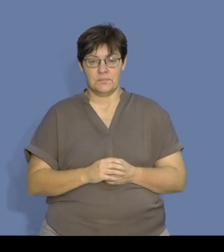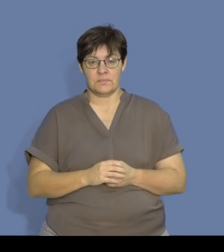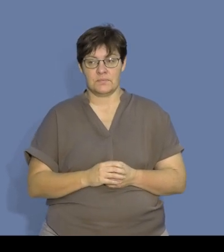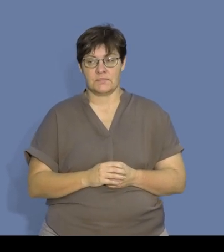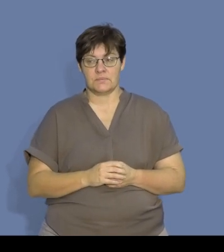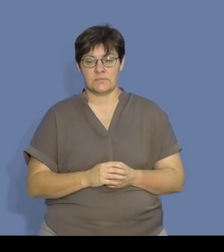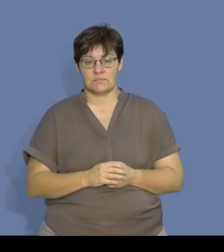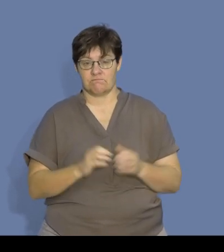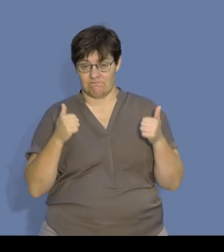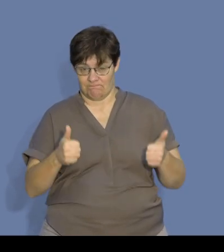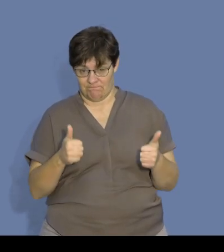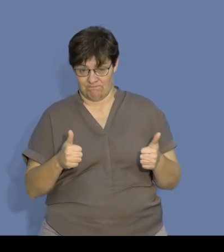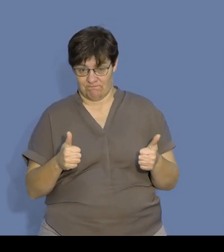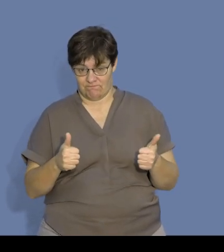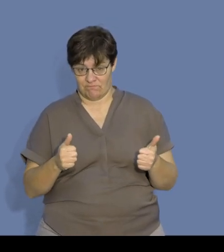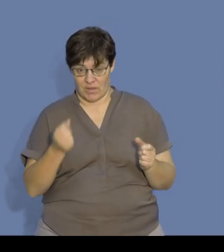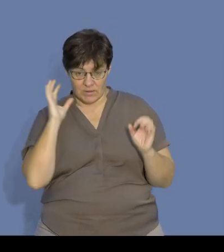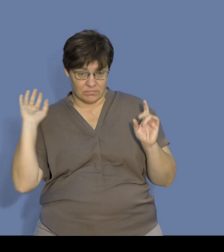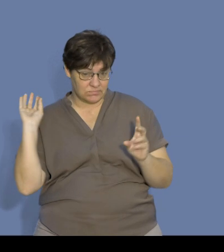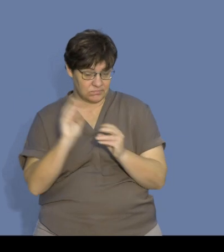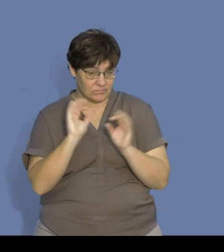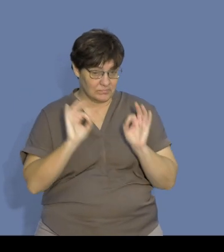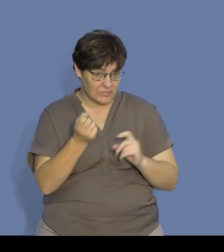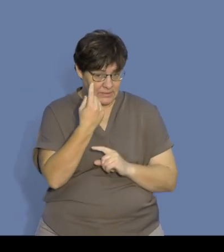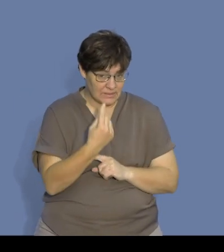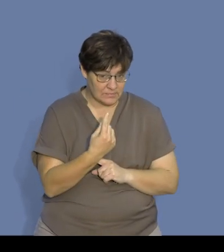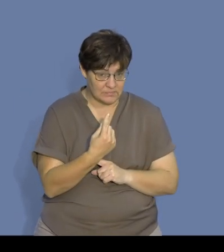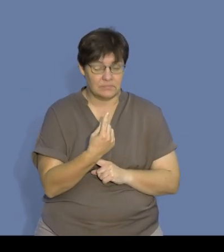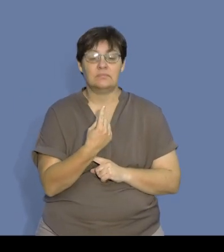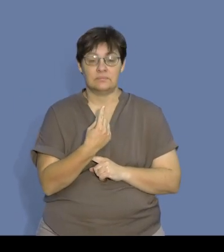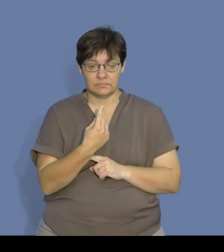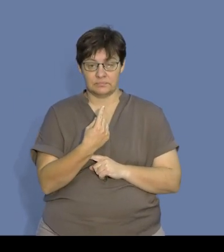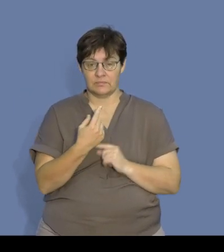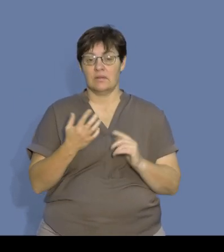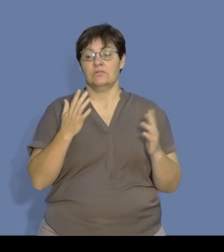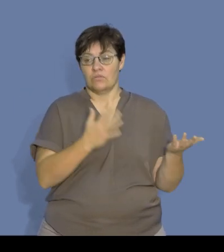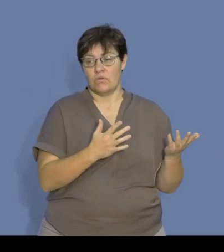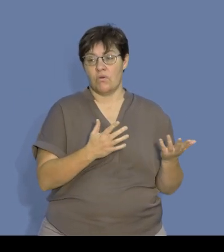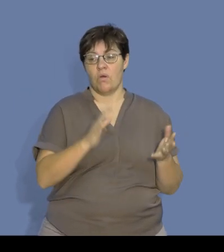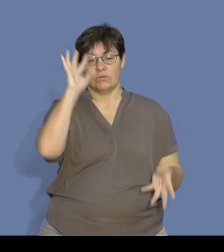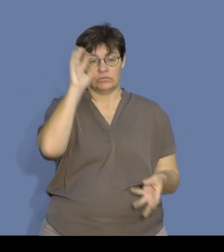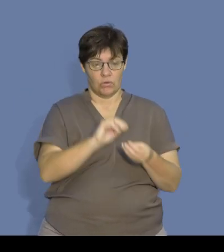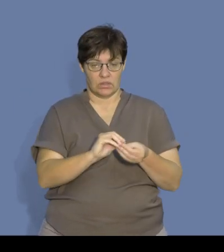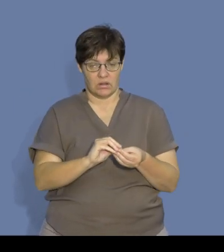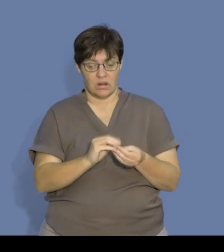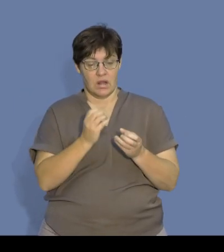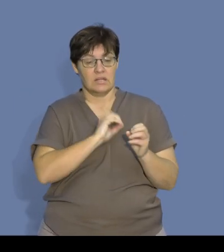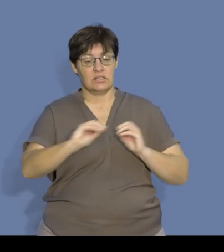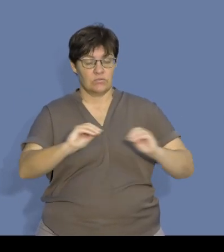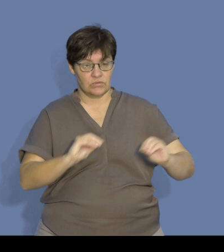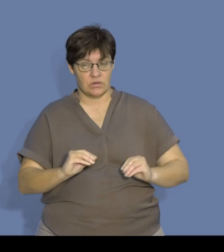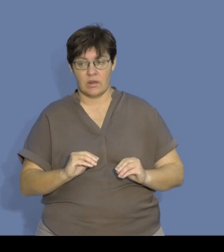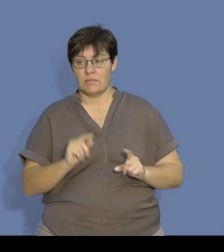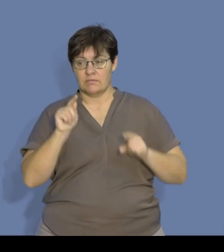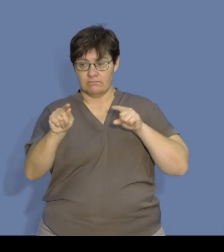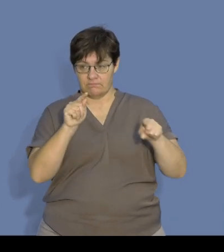440,000. Okay, you guys with me so far? Right, so our total primary distribution, I'm